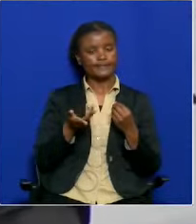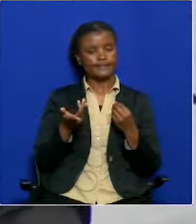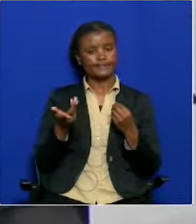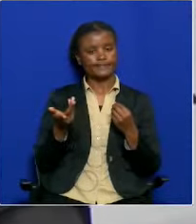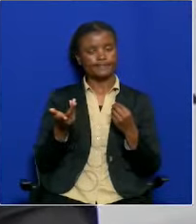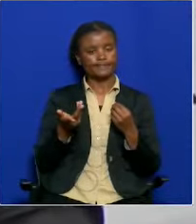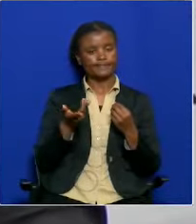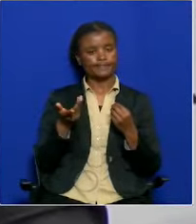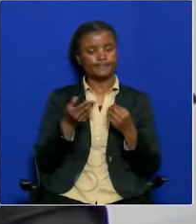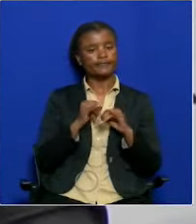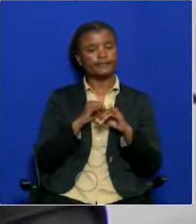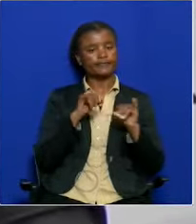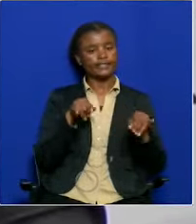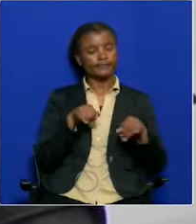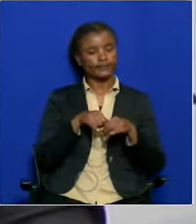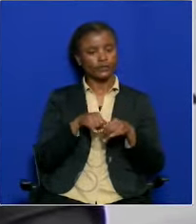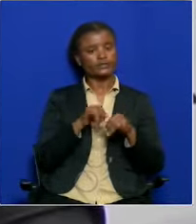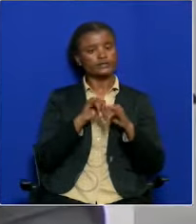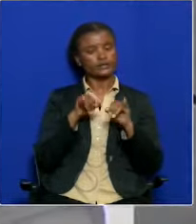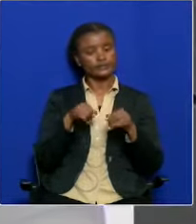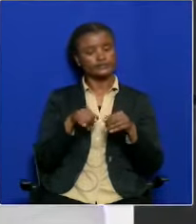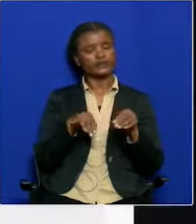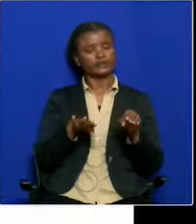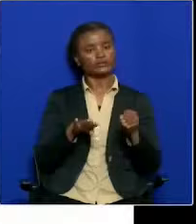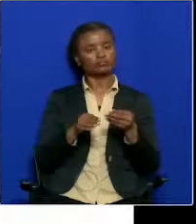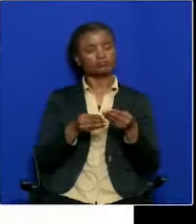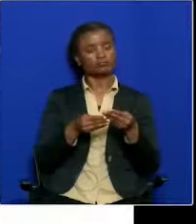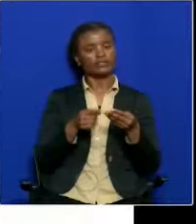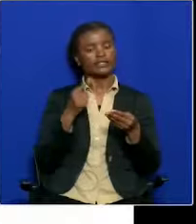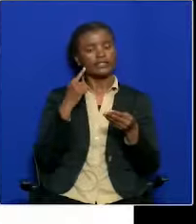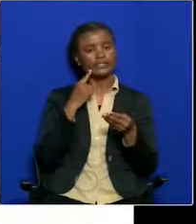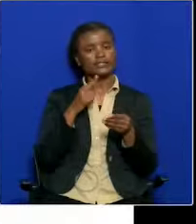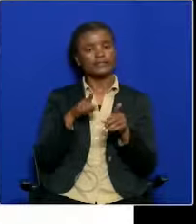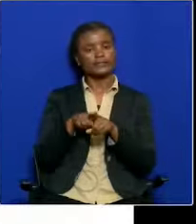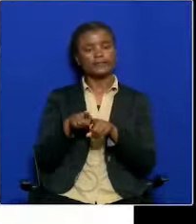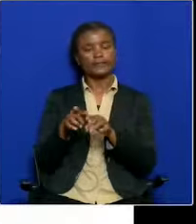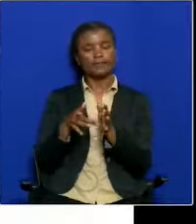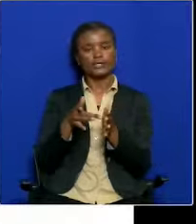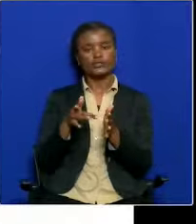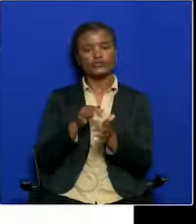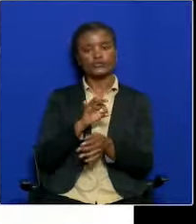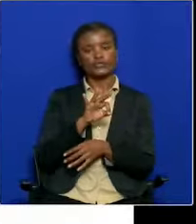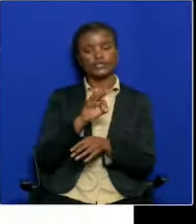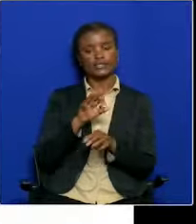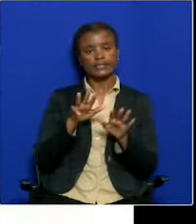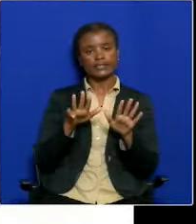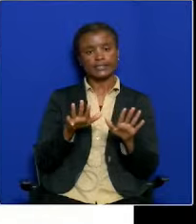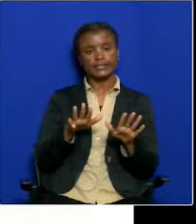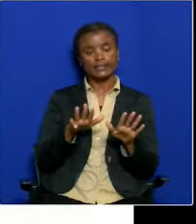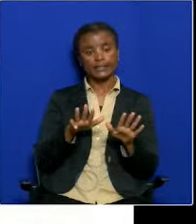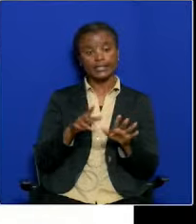invoices, Okay. which are in page 39. Which are being paid to Netcare,